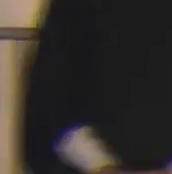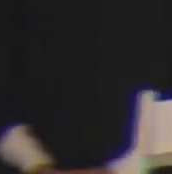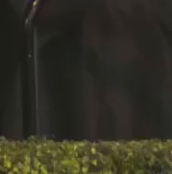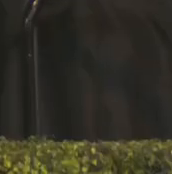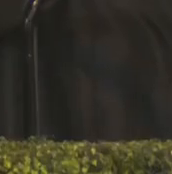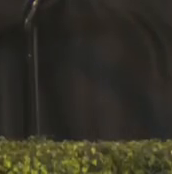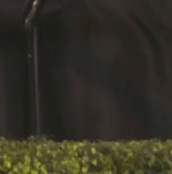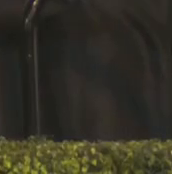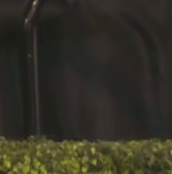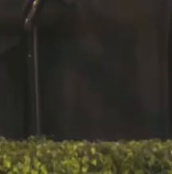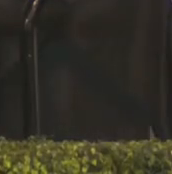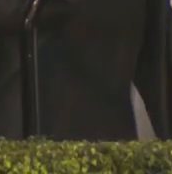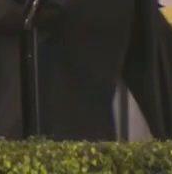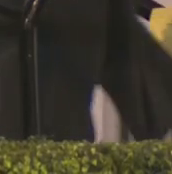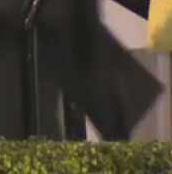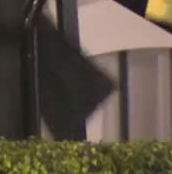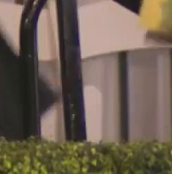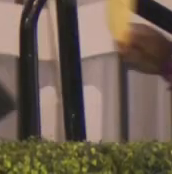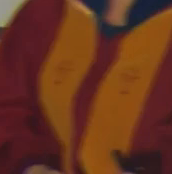Tom Kim.